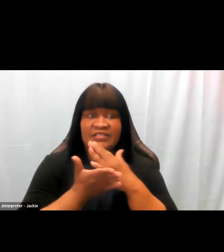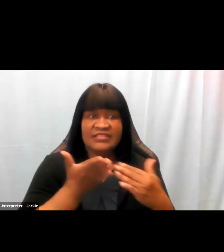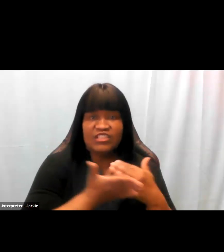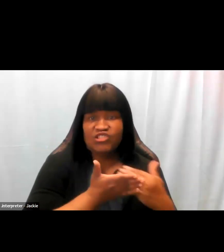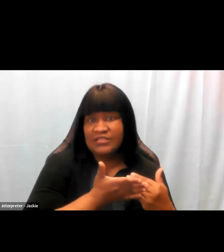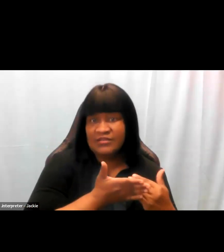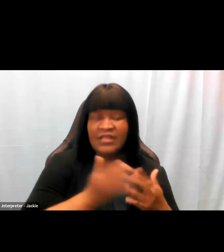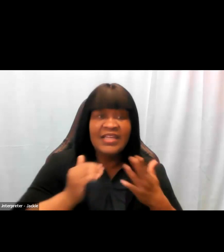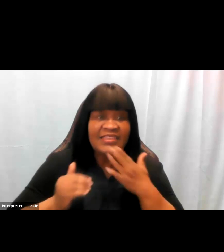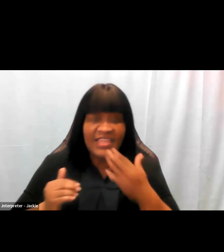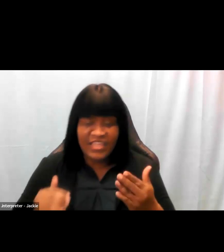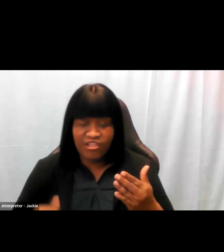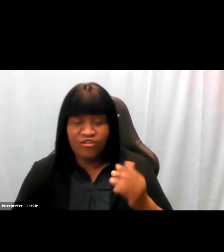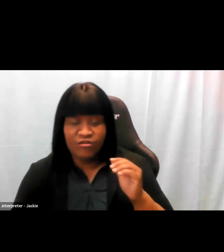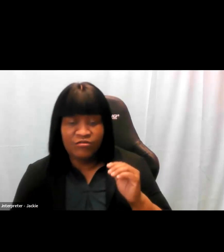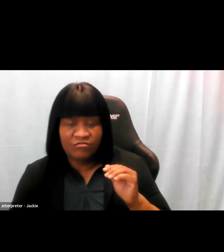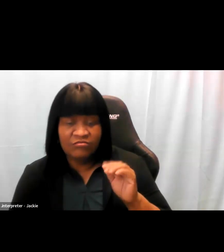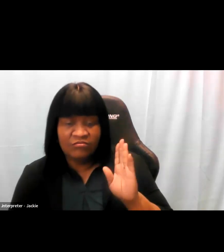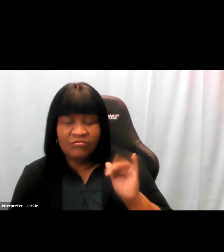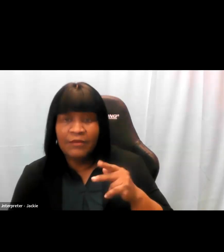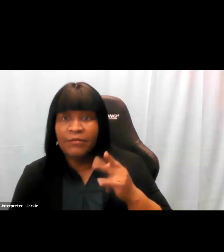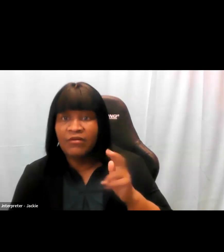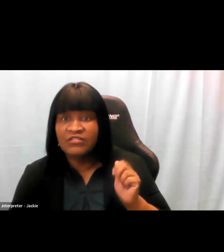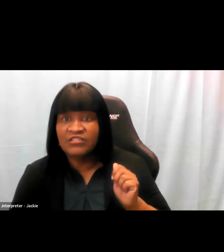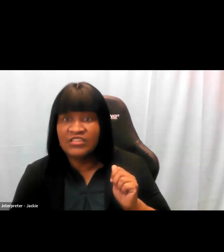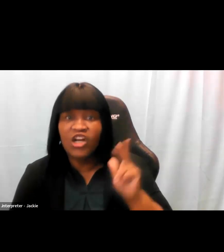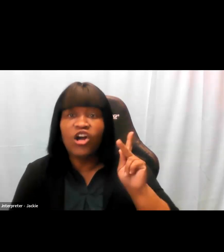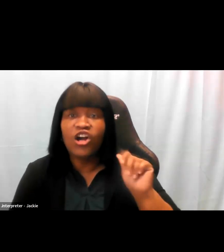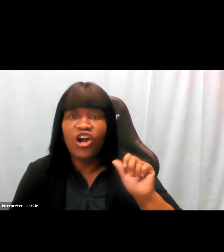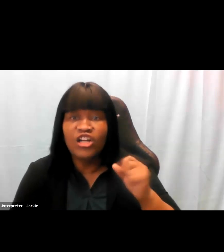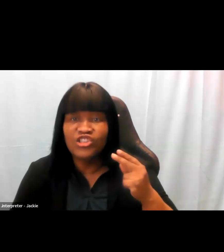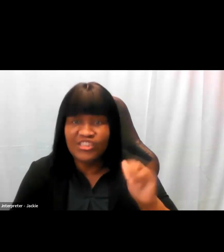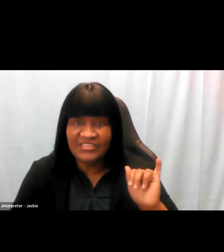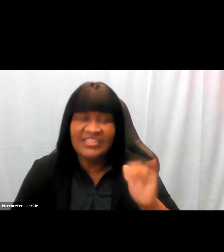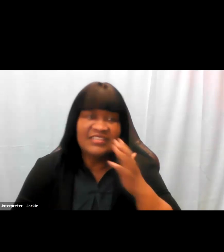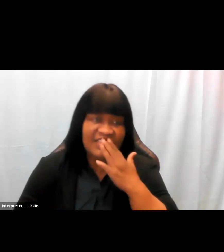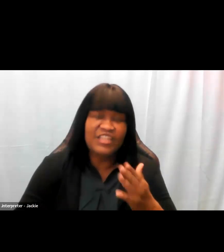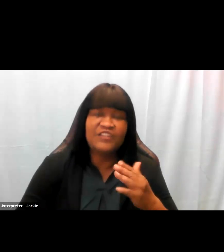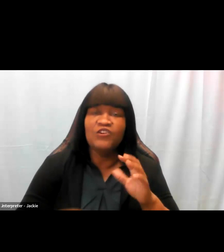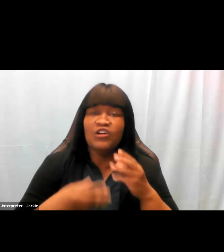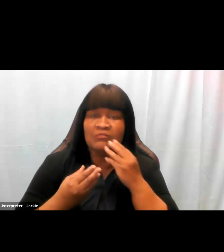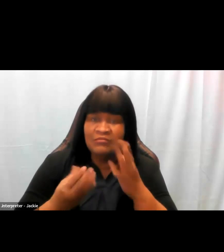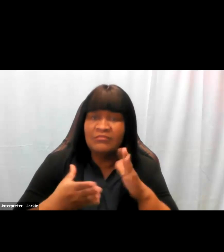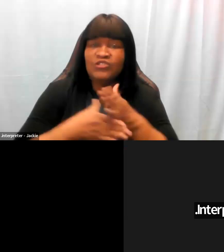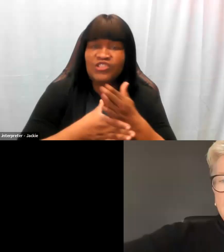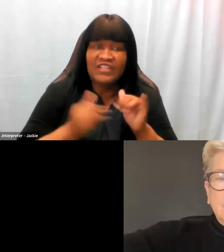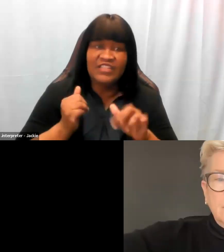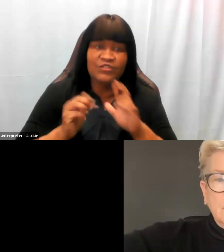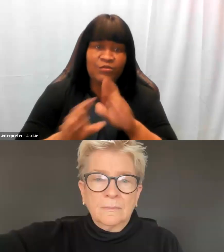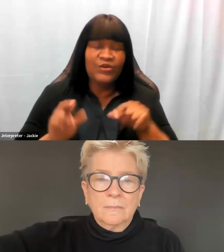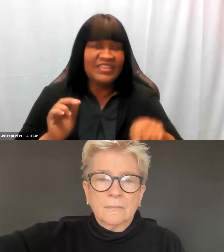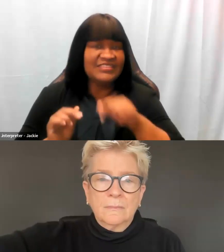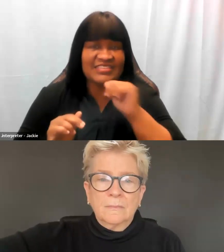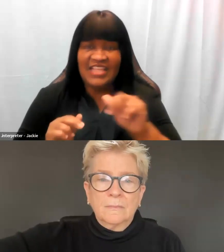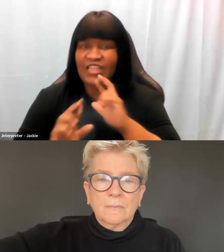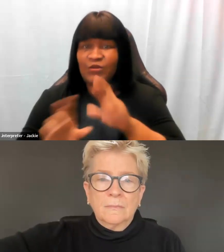And thank you, Kashi, for making creating an opportunity to share that the report, this is not the report.